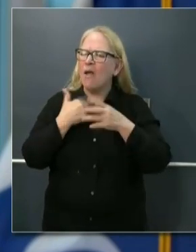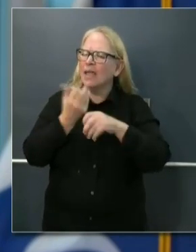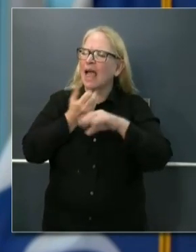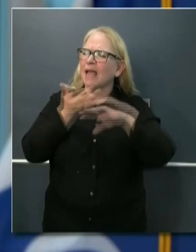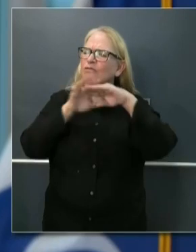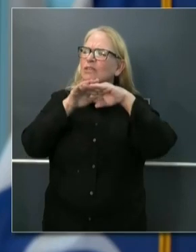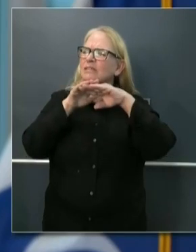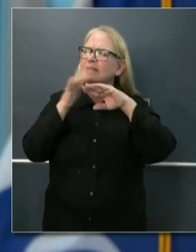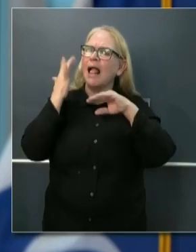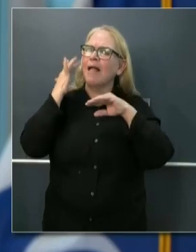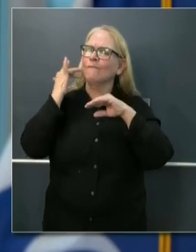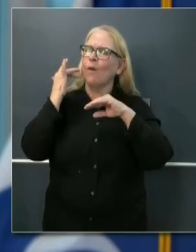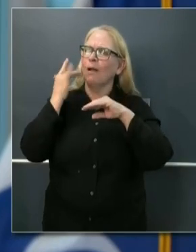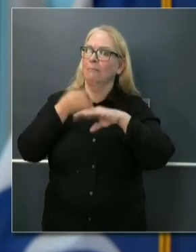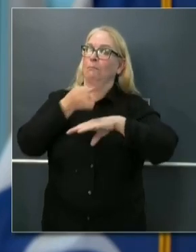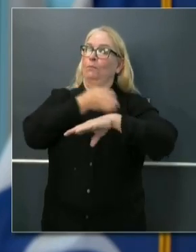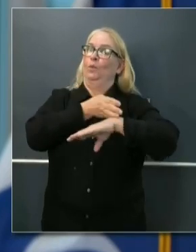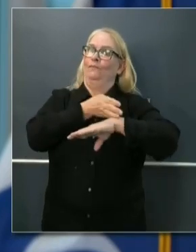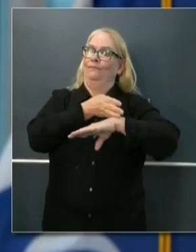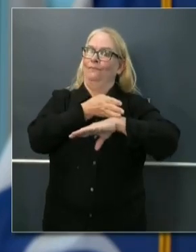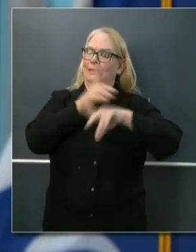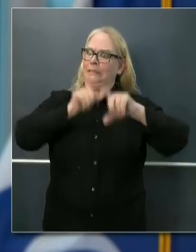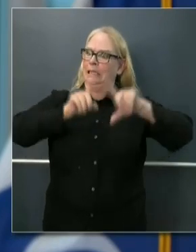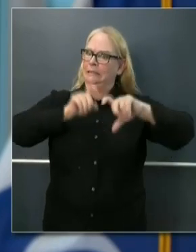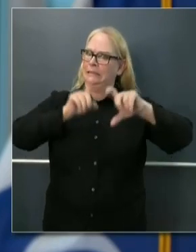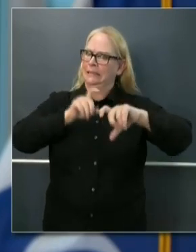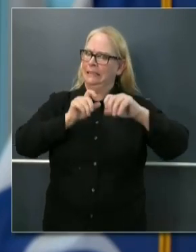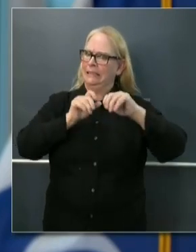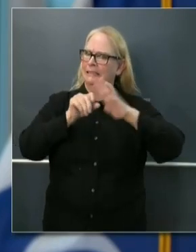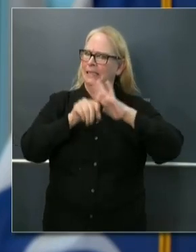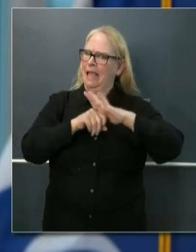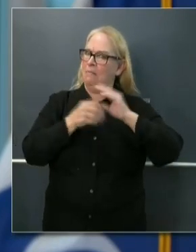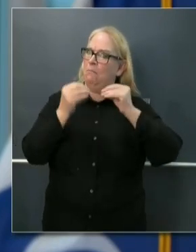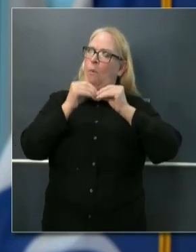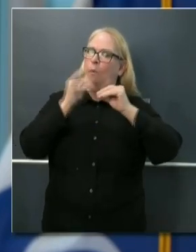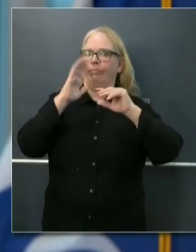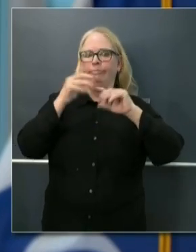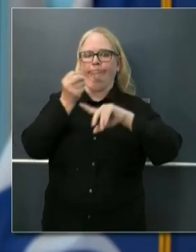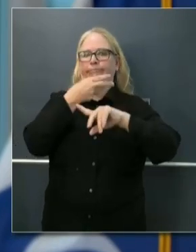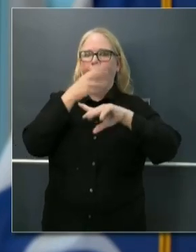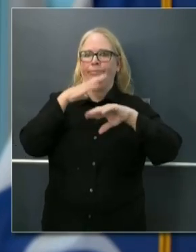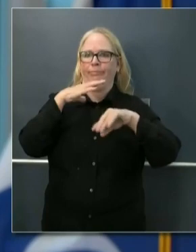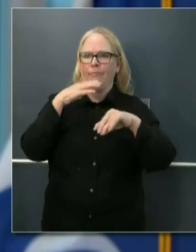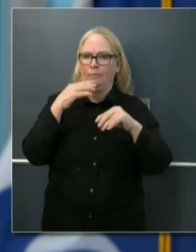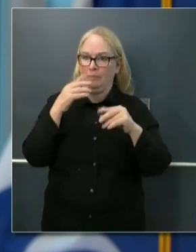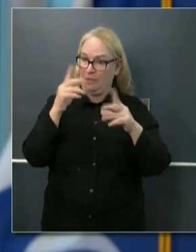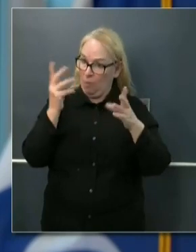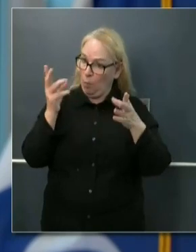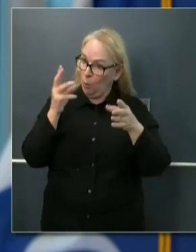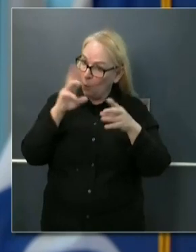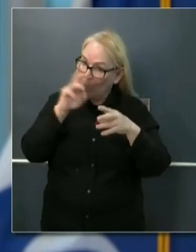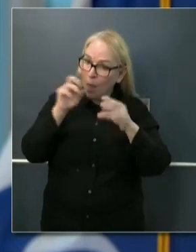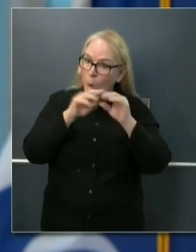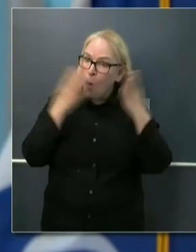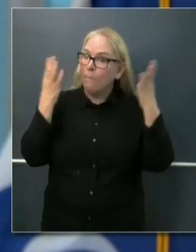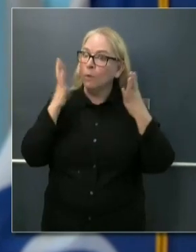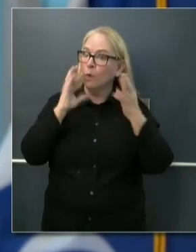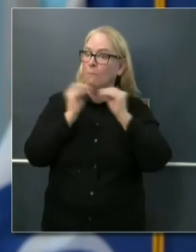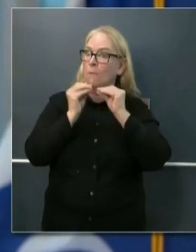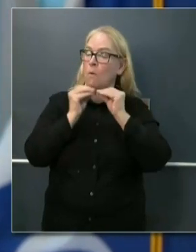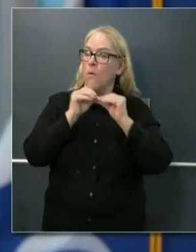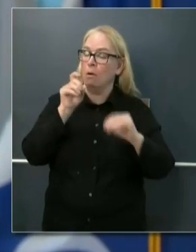California continues to improve its testing, will the state be more likely to be one of the first to reopen? Yeah, I think if we are